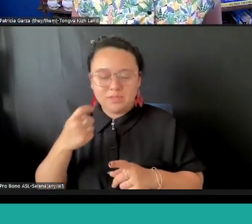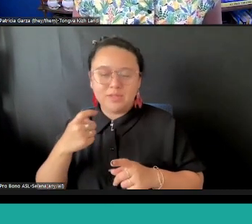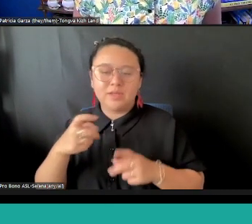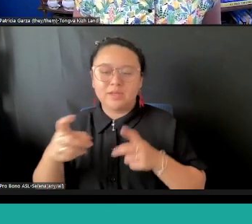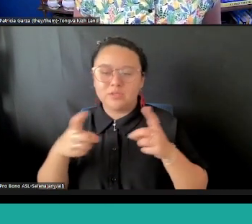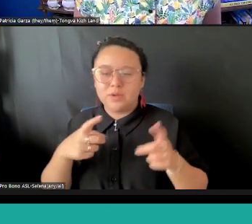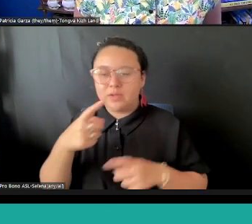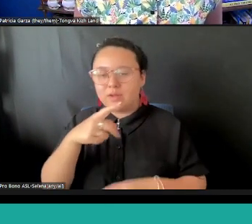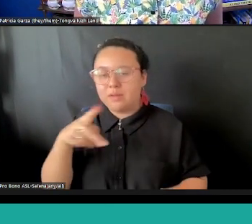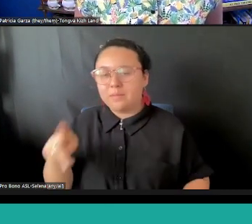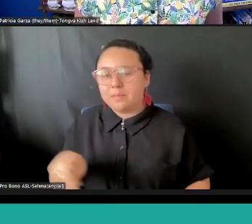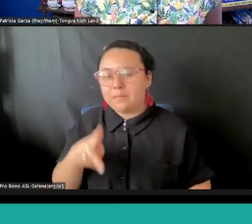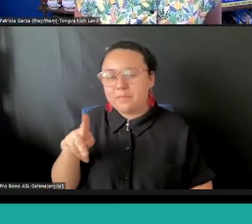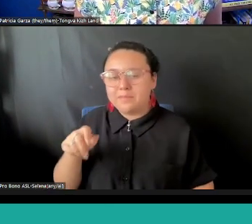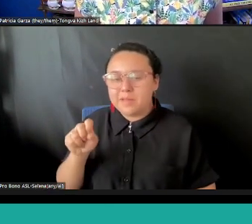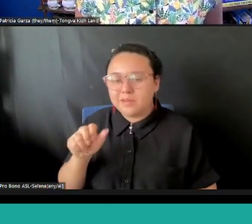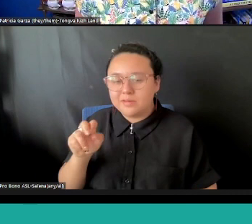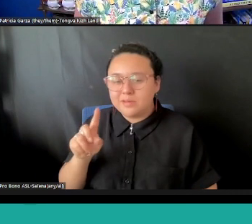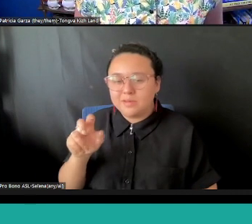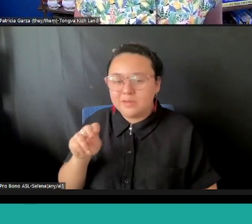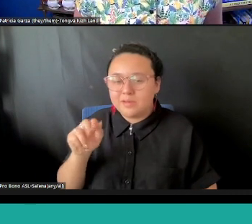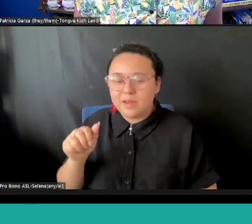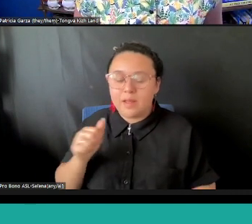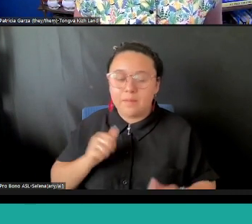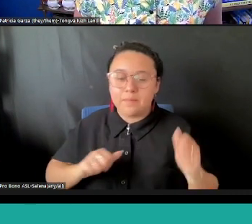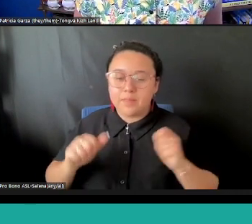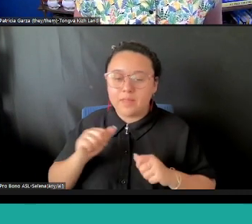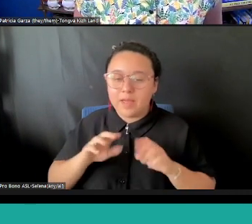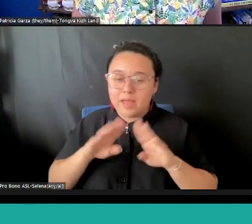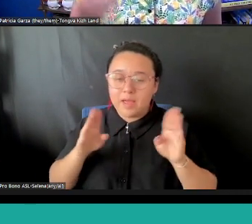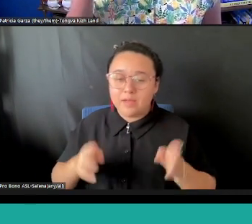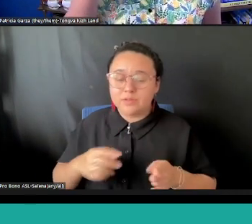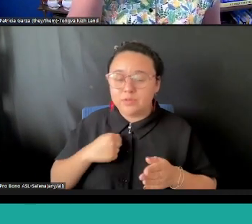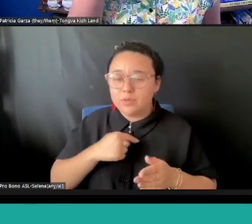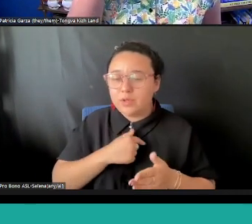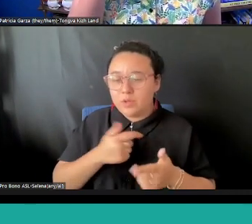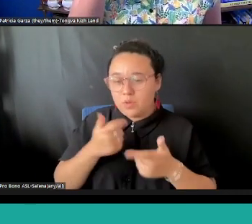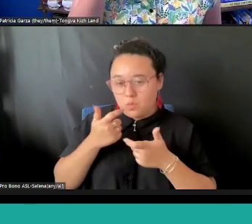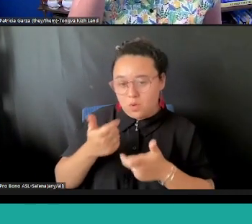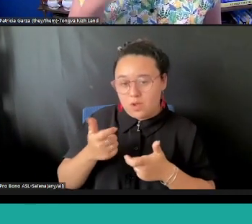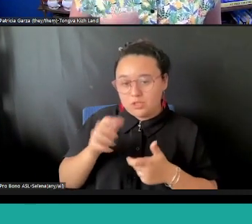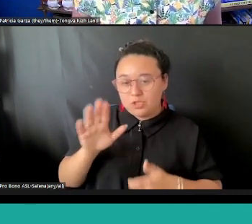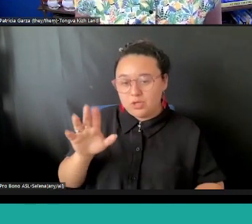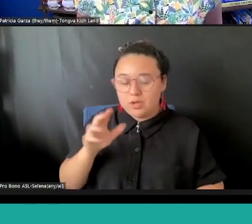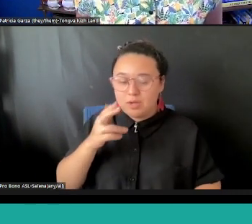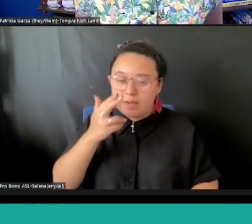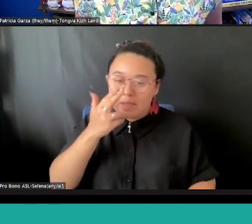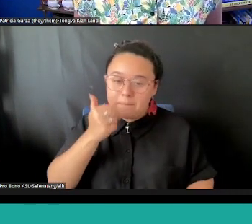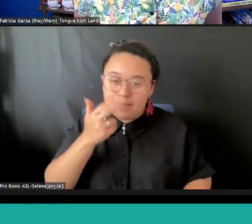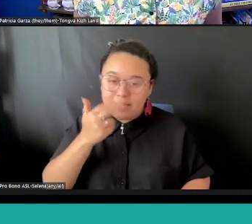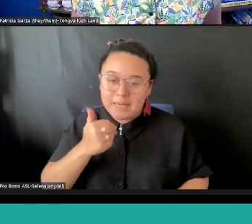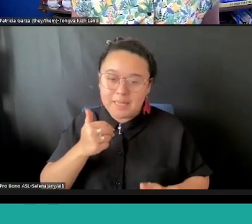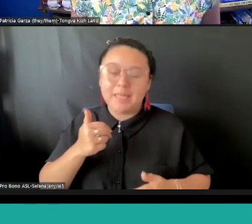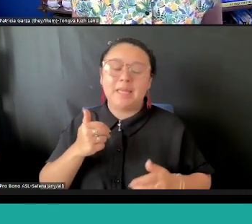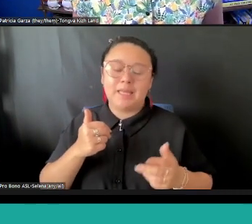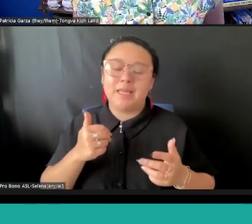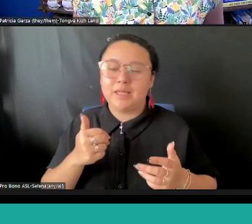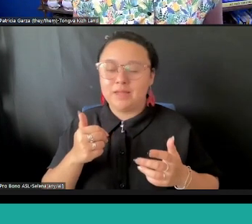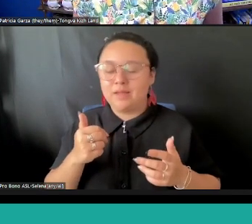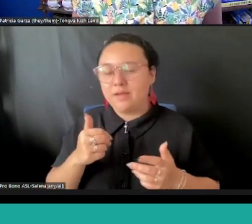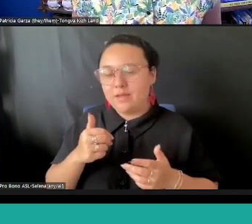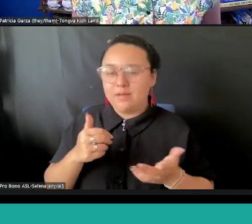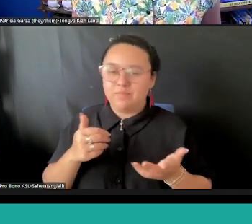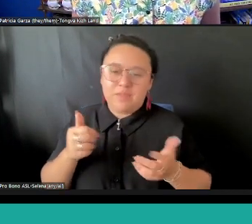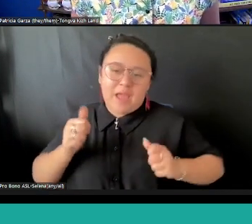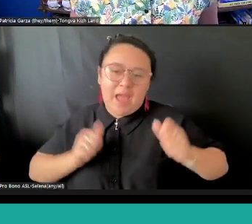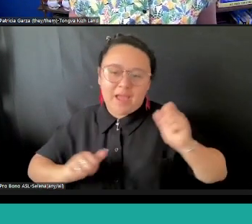work. And so I would just love for us to look at Diane's comedic acting together and share some